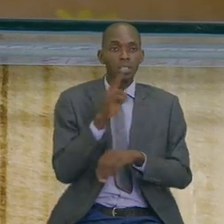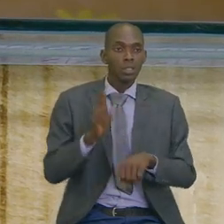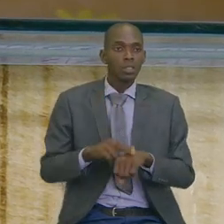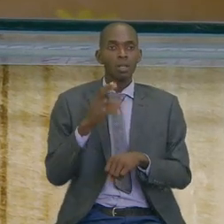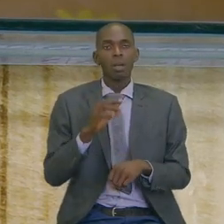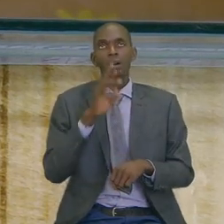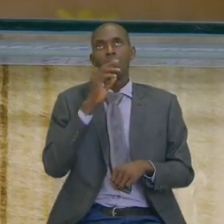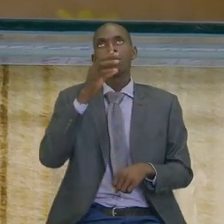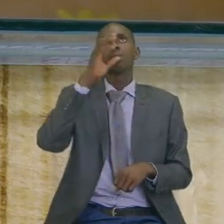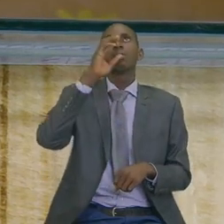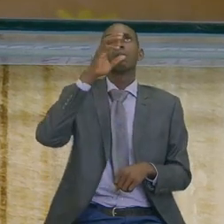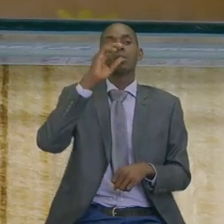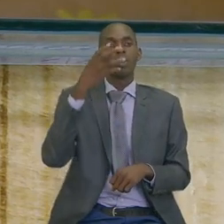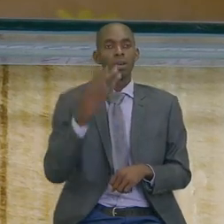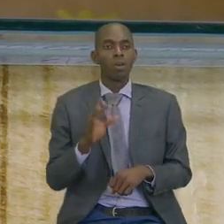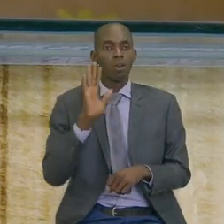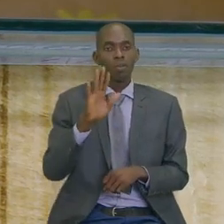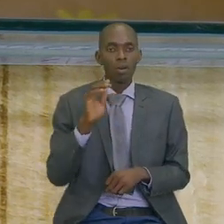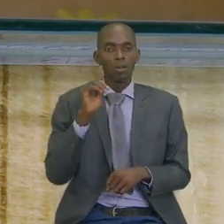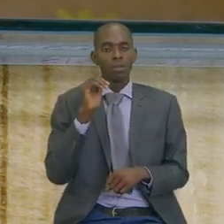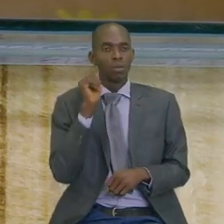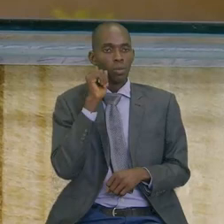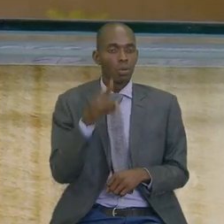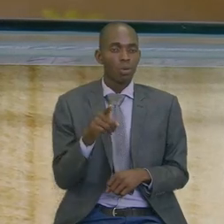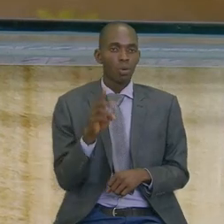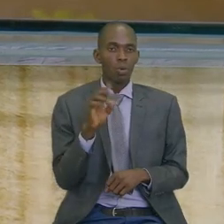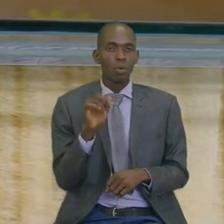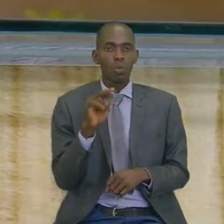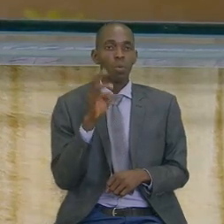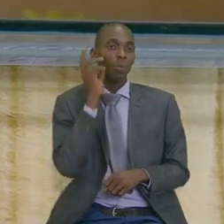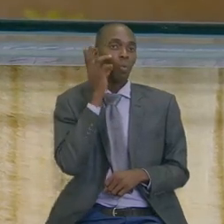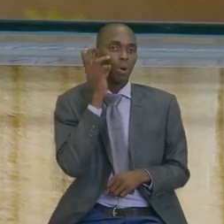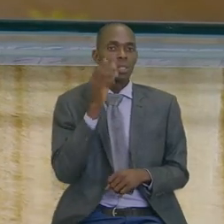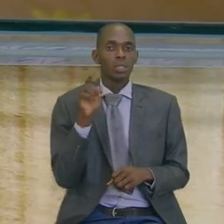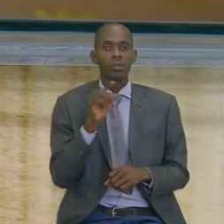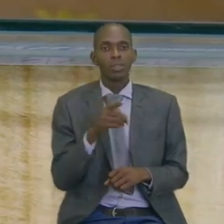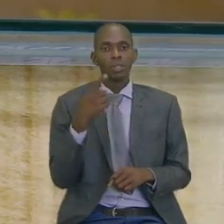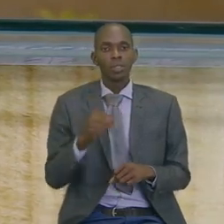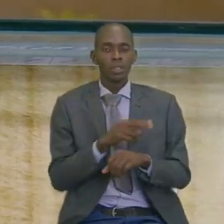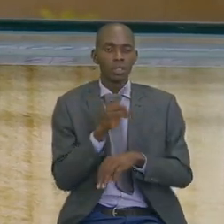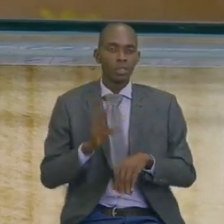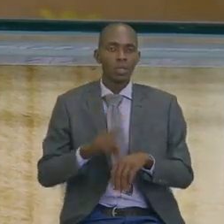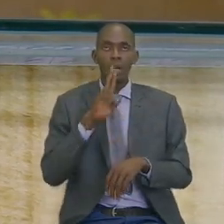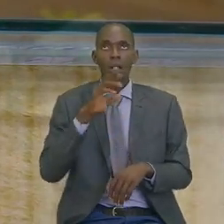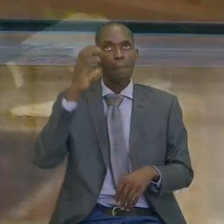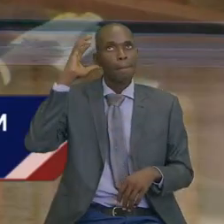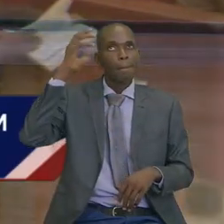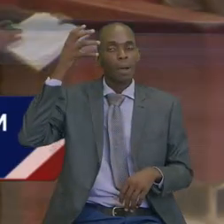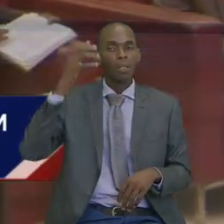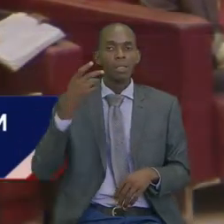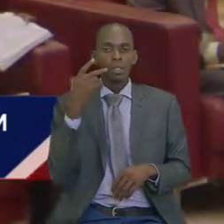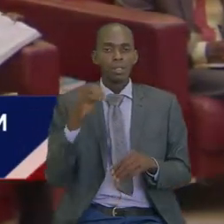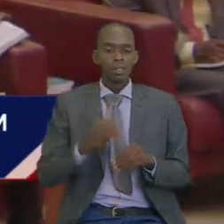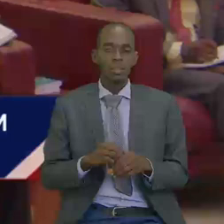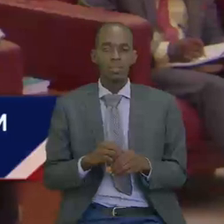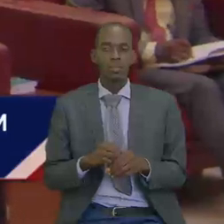our wine. Therefore, the nations are mad. We're looking at Revelation chapter 17, and I'm reading